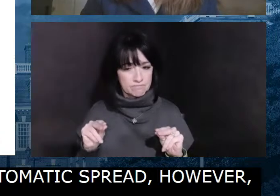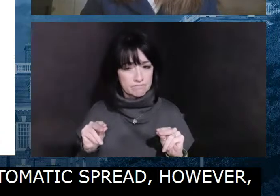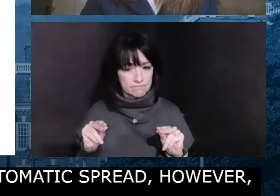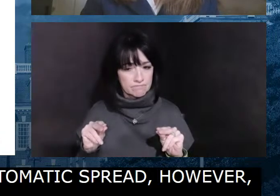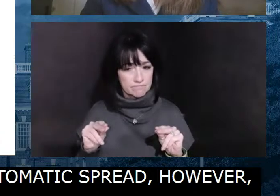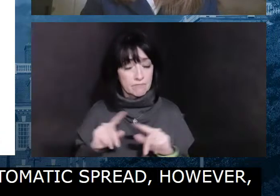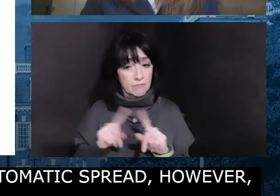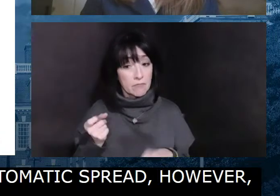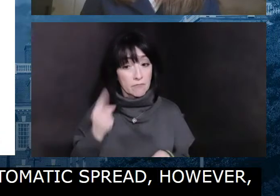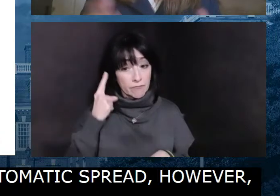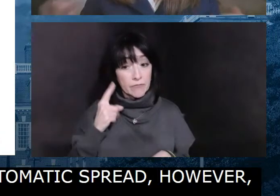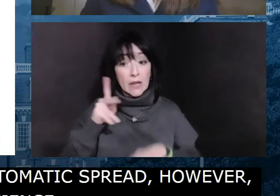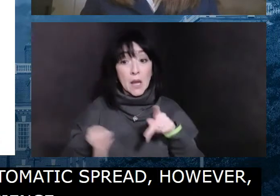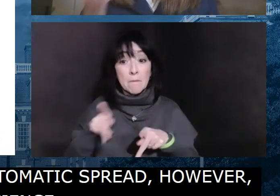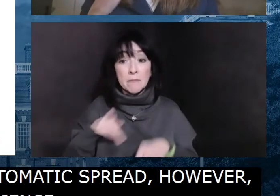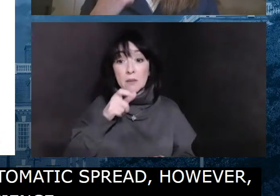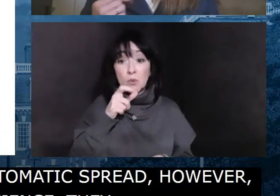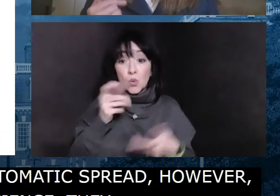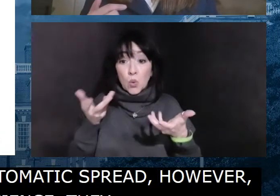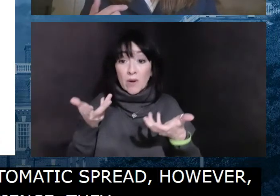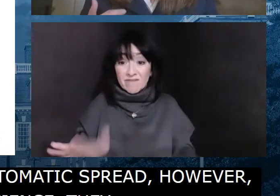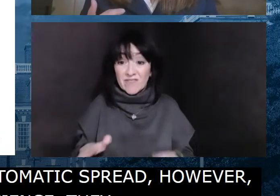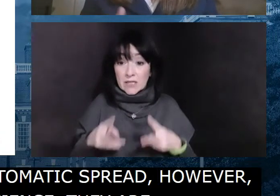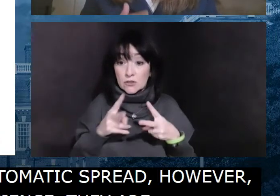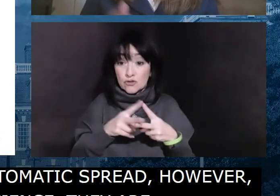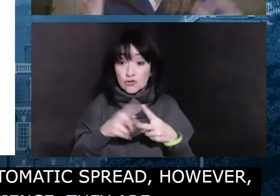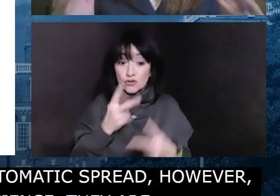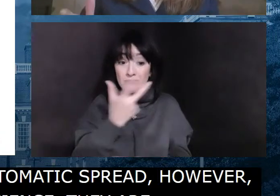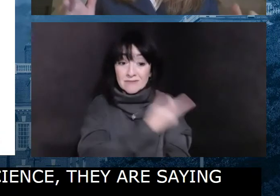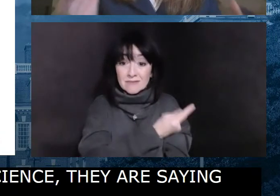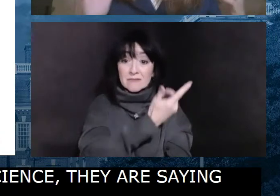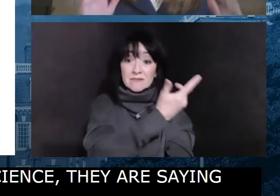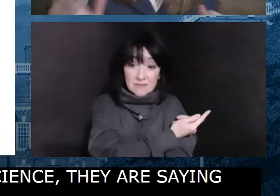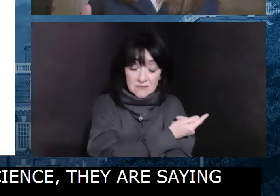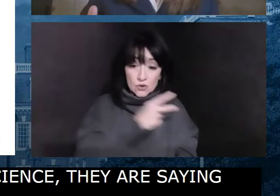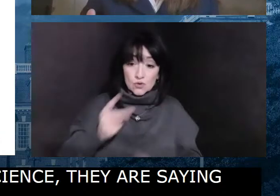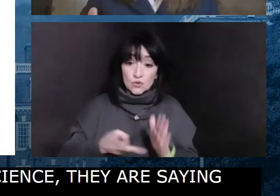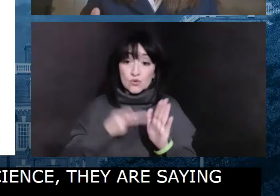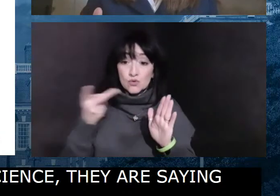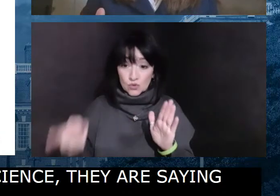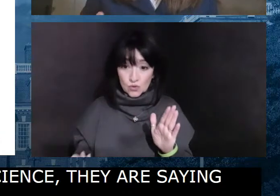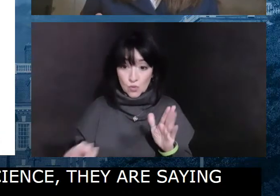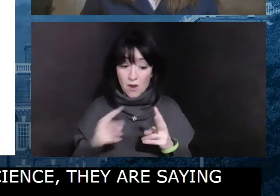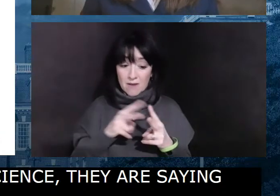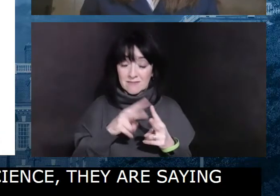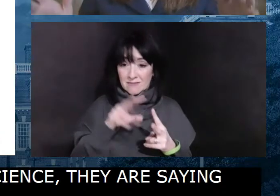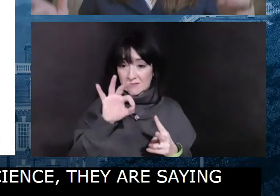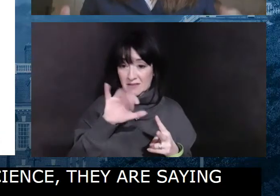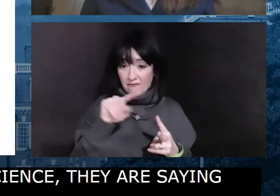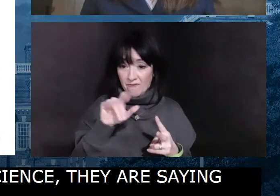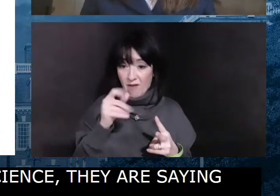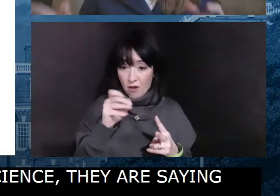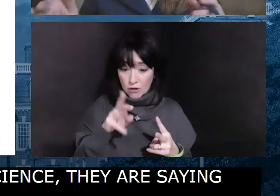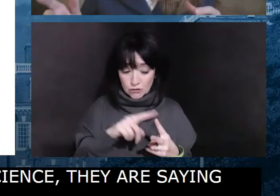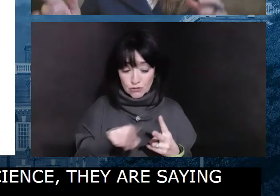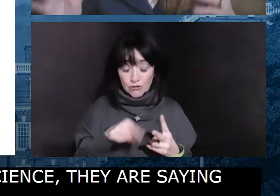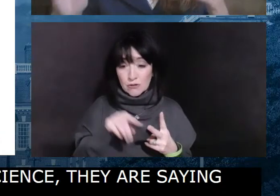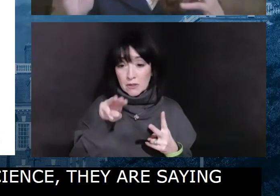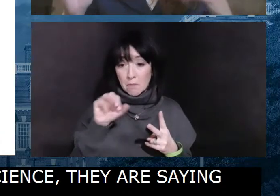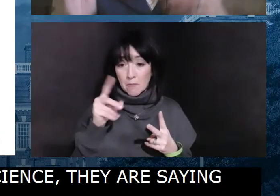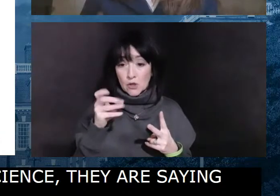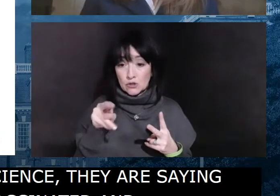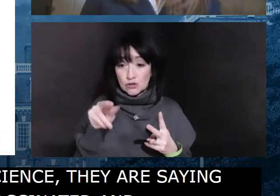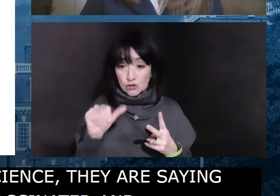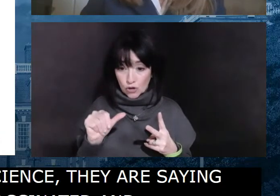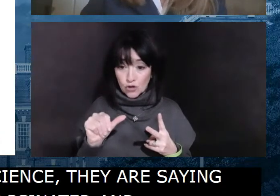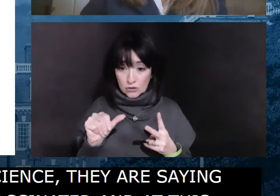fully vaccinated, and at this point, our only 2 vaccines require 2 doses. So you need to